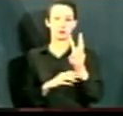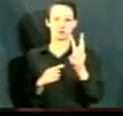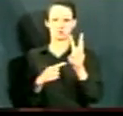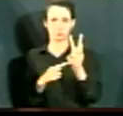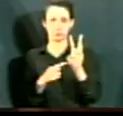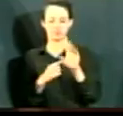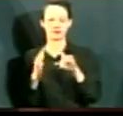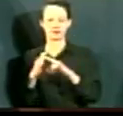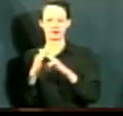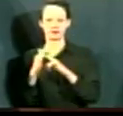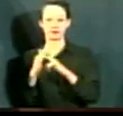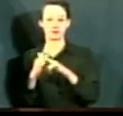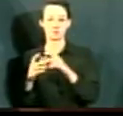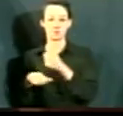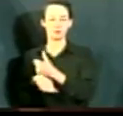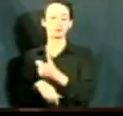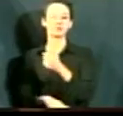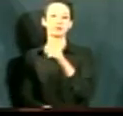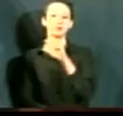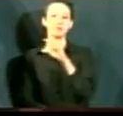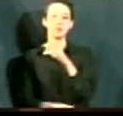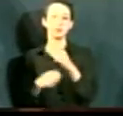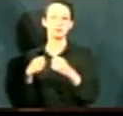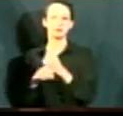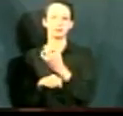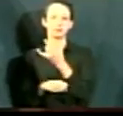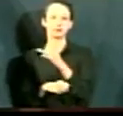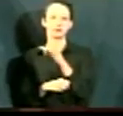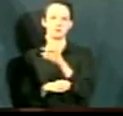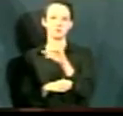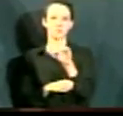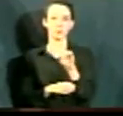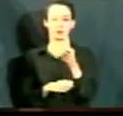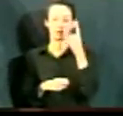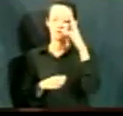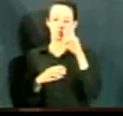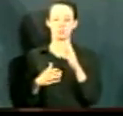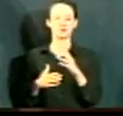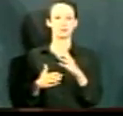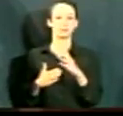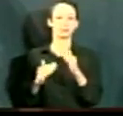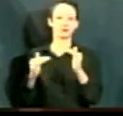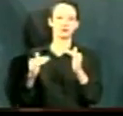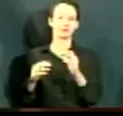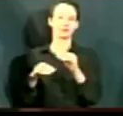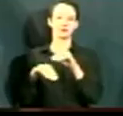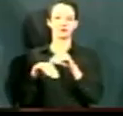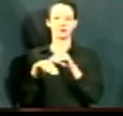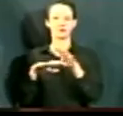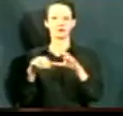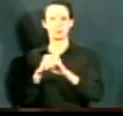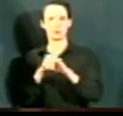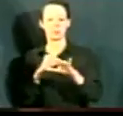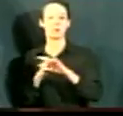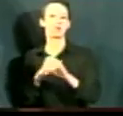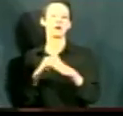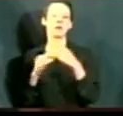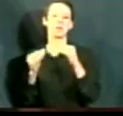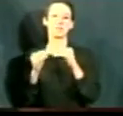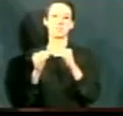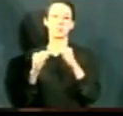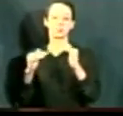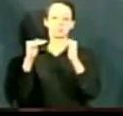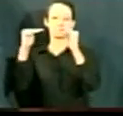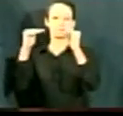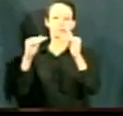AAUW began in 1881 to promote higher education for women. Our Knoxville branch was established in 1903,